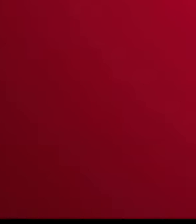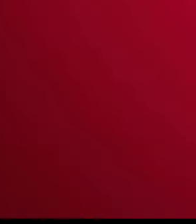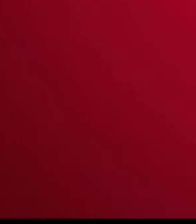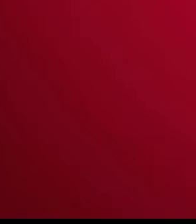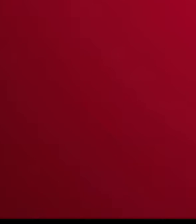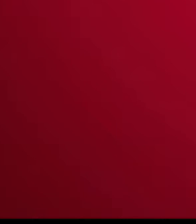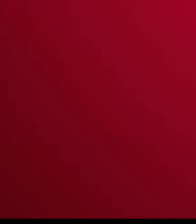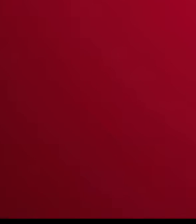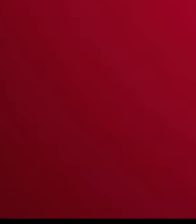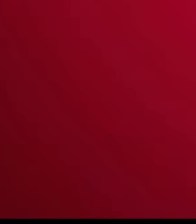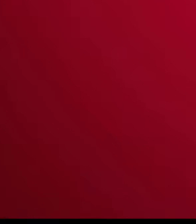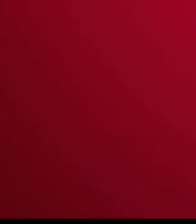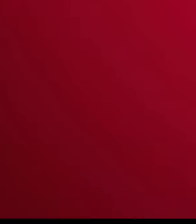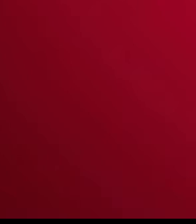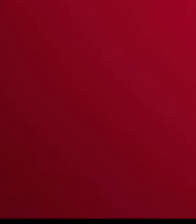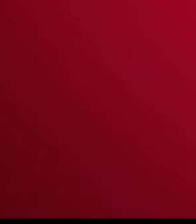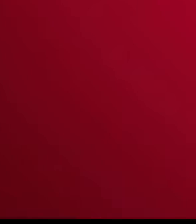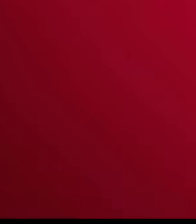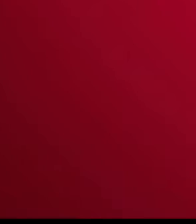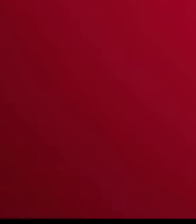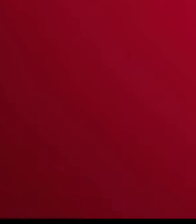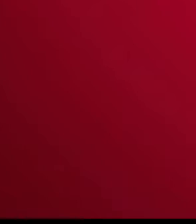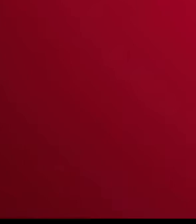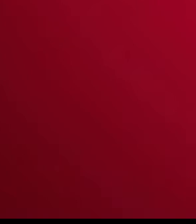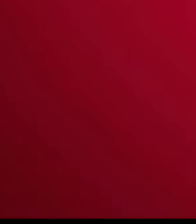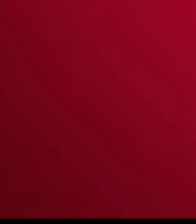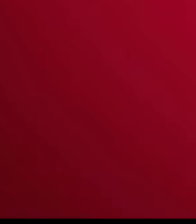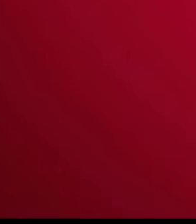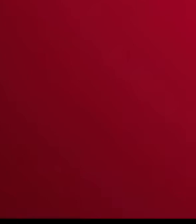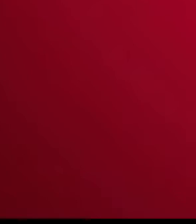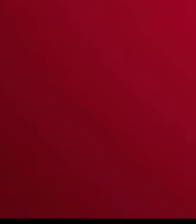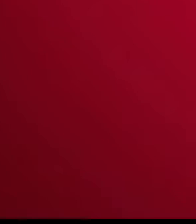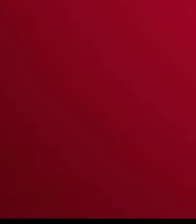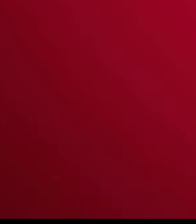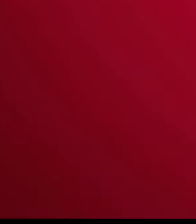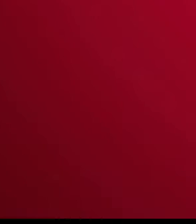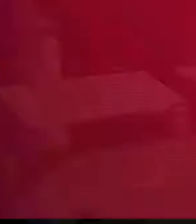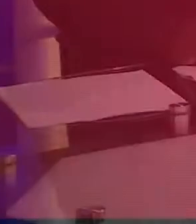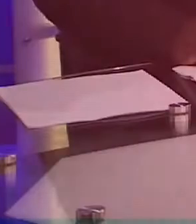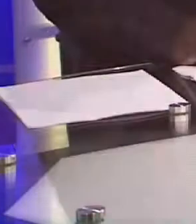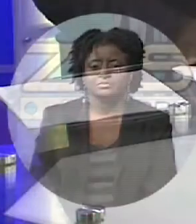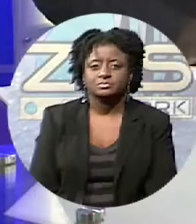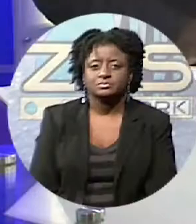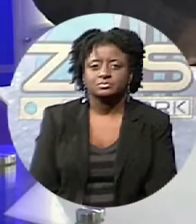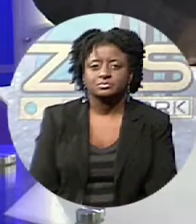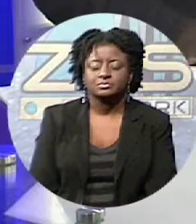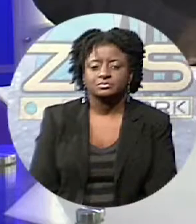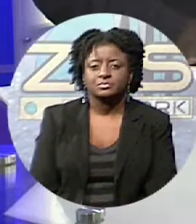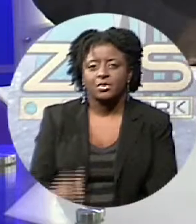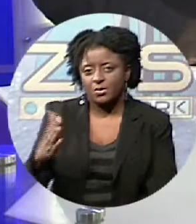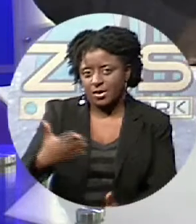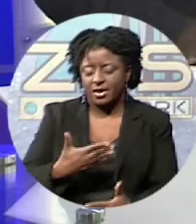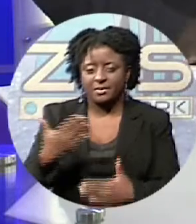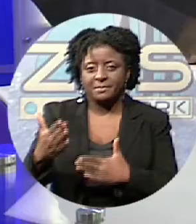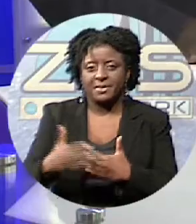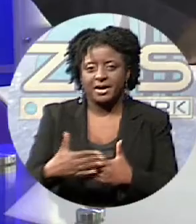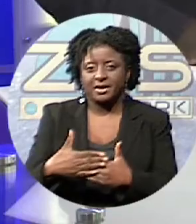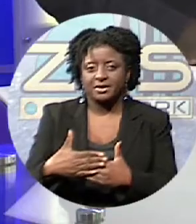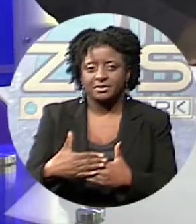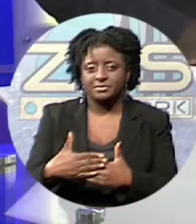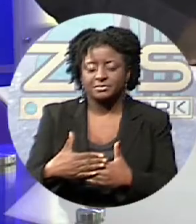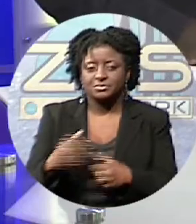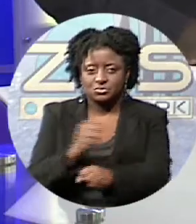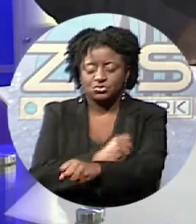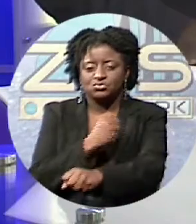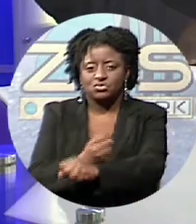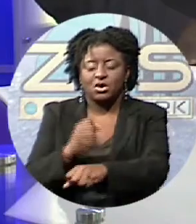This portion of the news brought to you by McDonald's. McDonald's, I'm loving it. Welcome back. A stern call